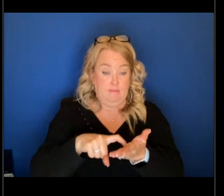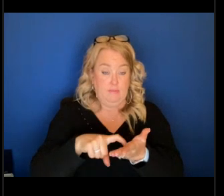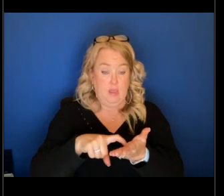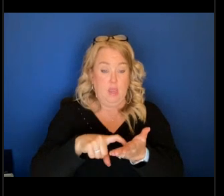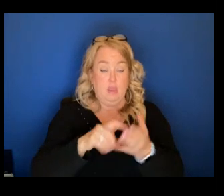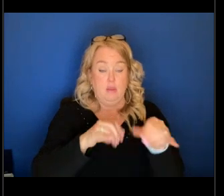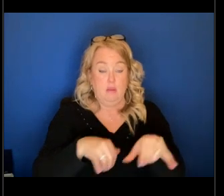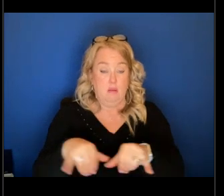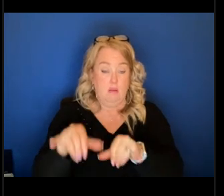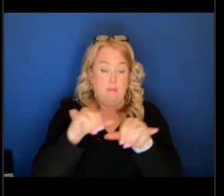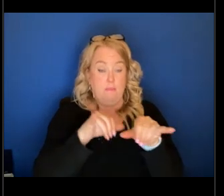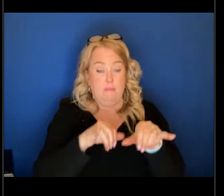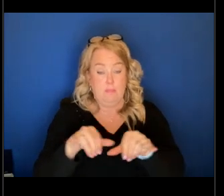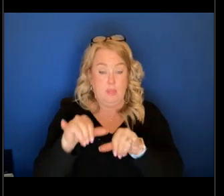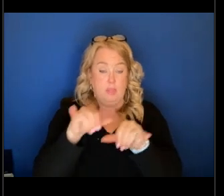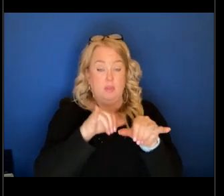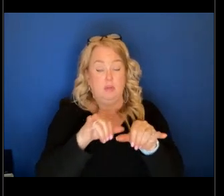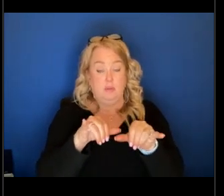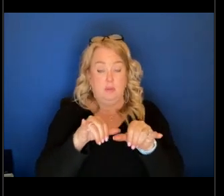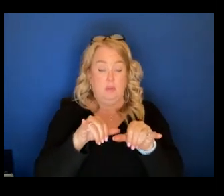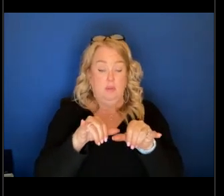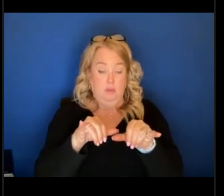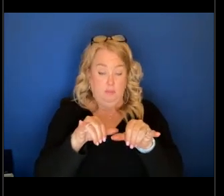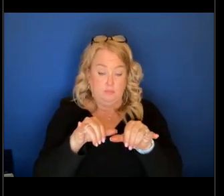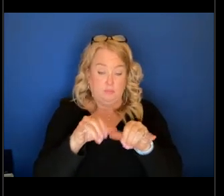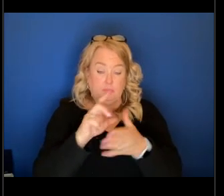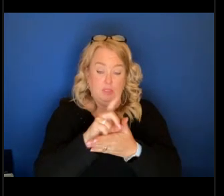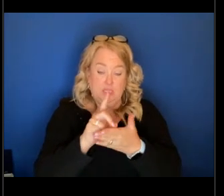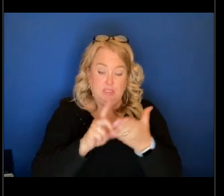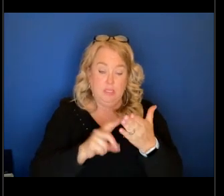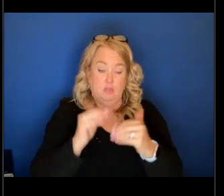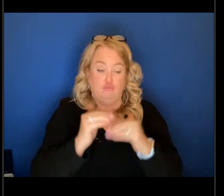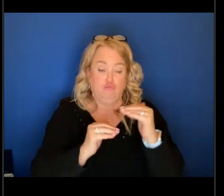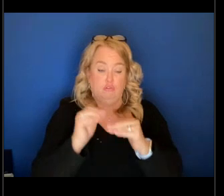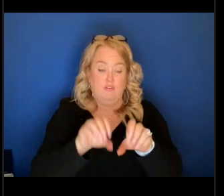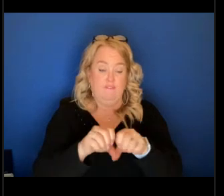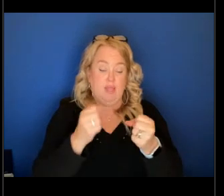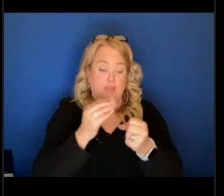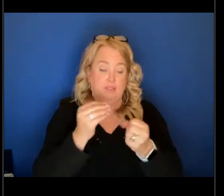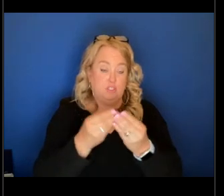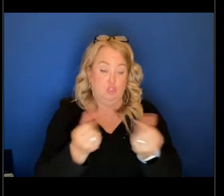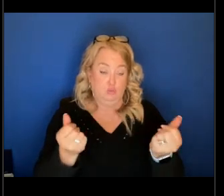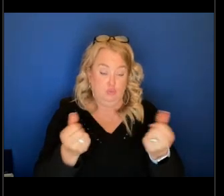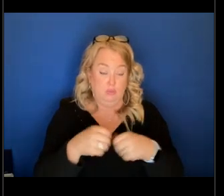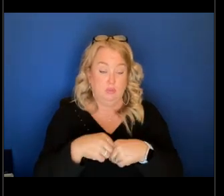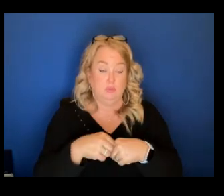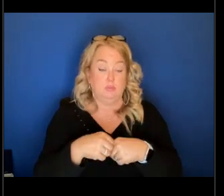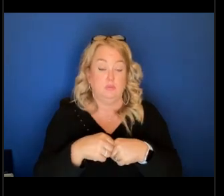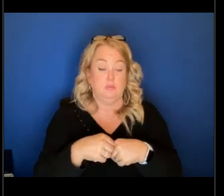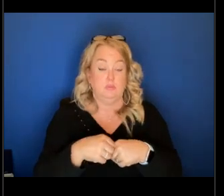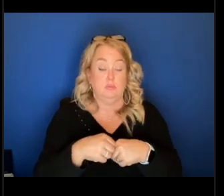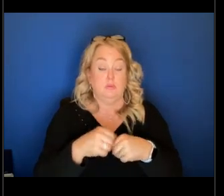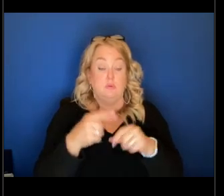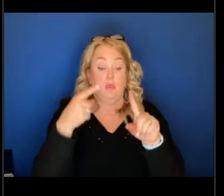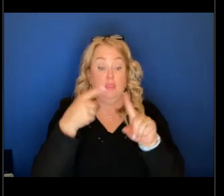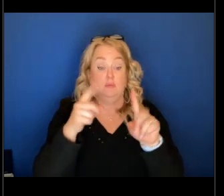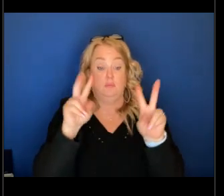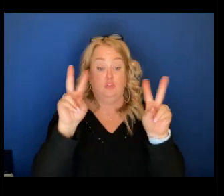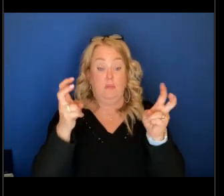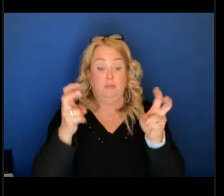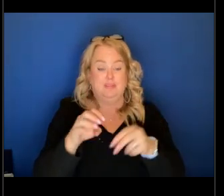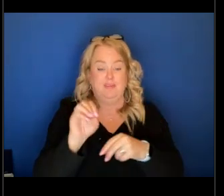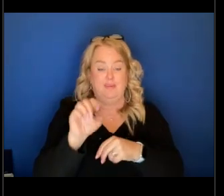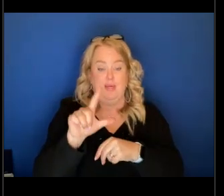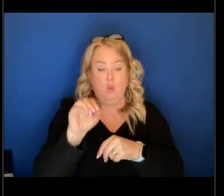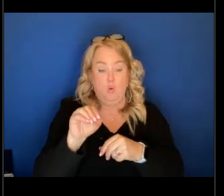construction violations and solutions. Our topics and enabling learning objectives, or